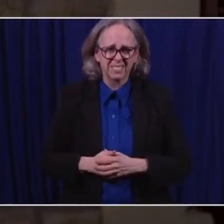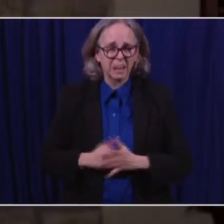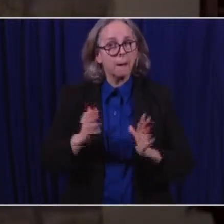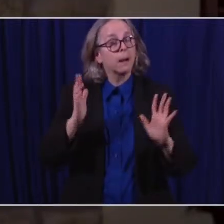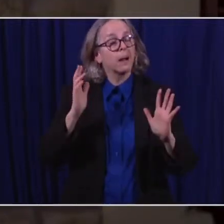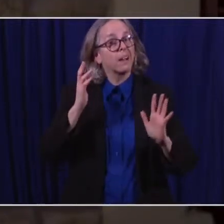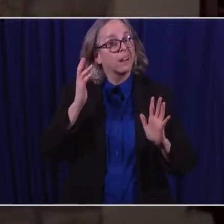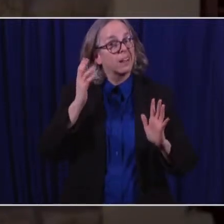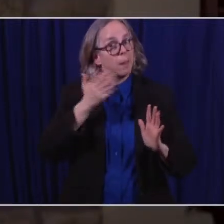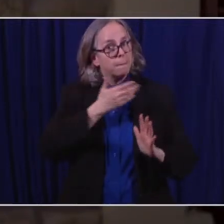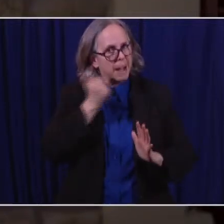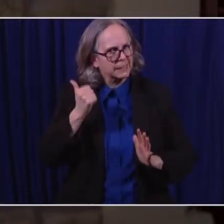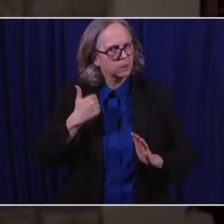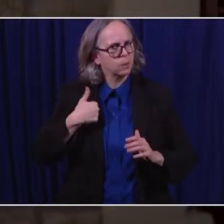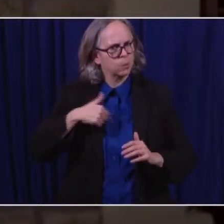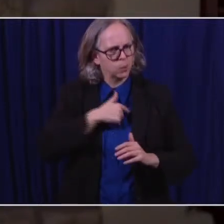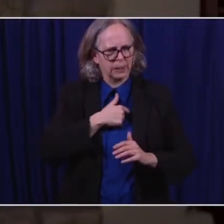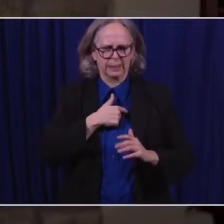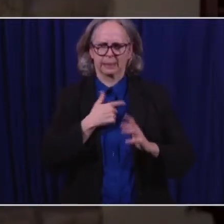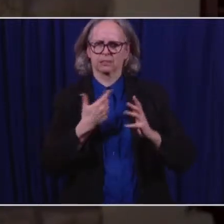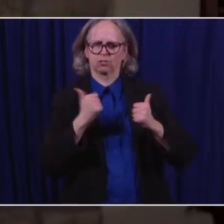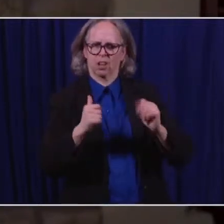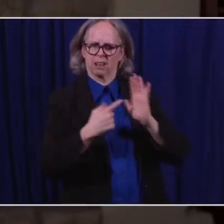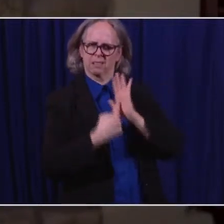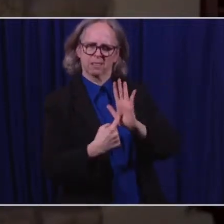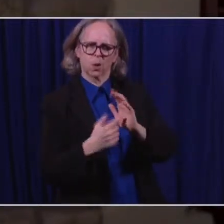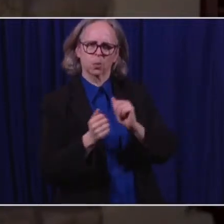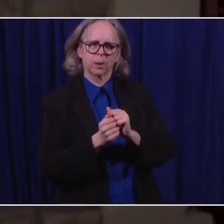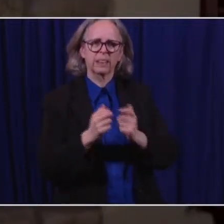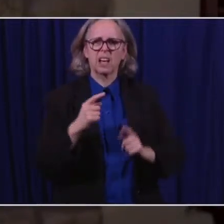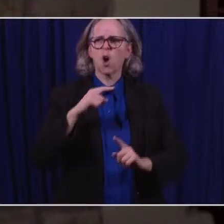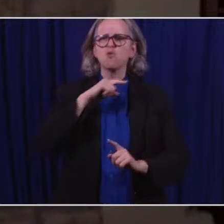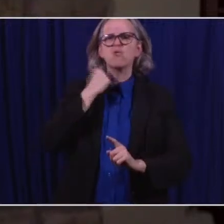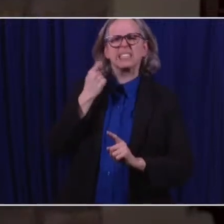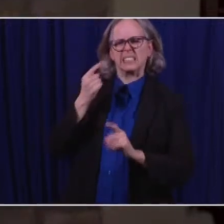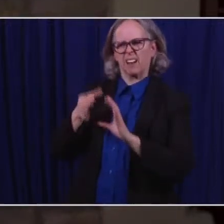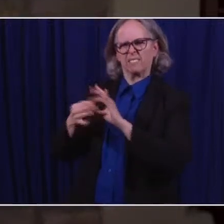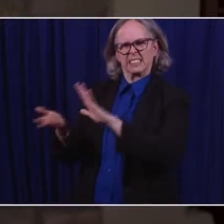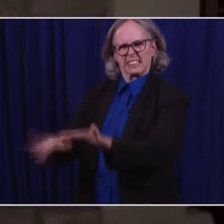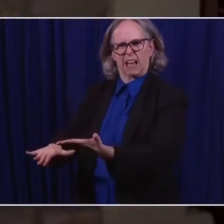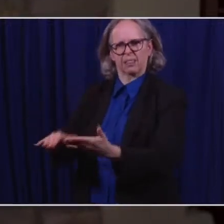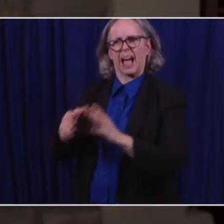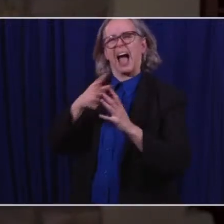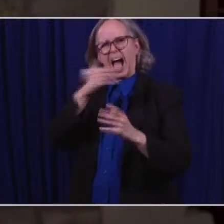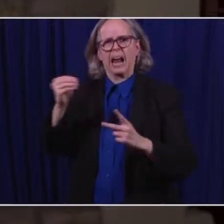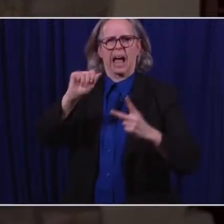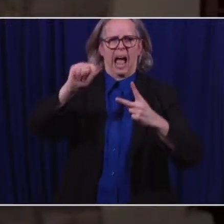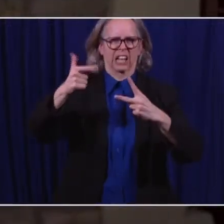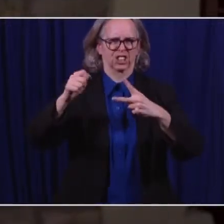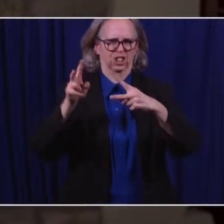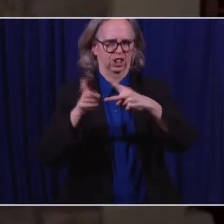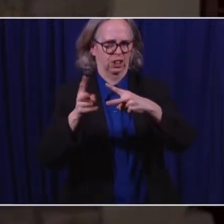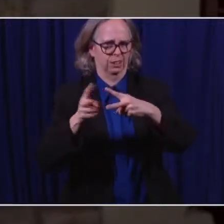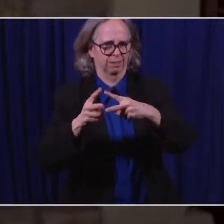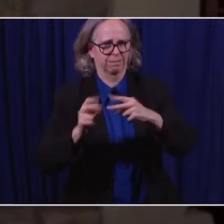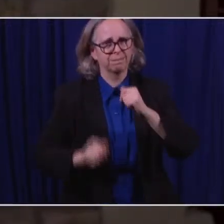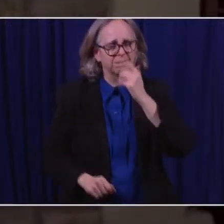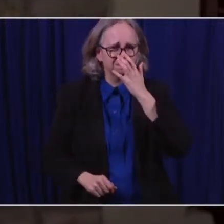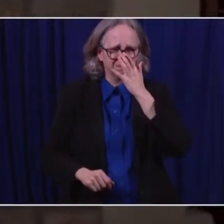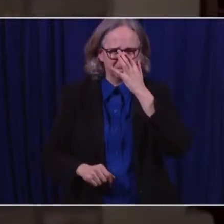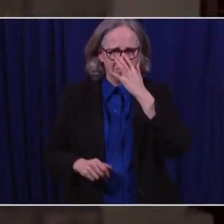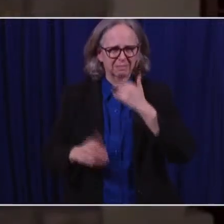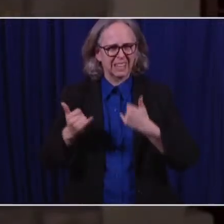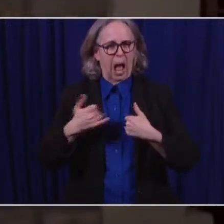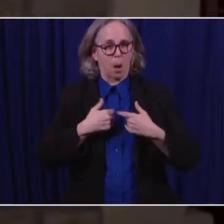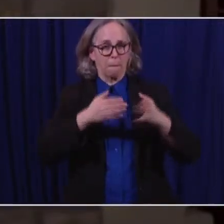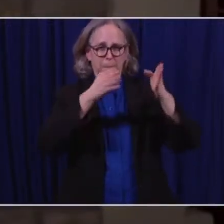is age. Now, as far as the asthma question, Bruce, I'll let you answer that, and why the requirement in there